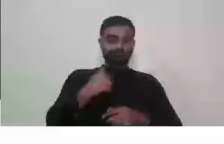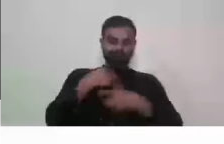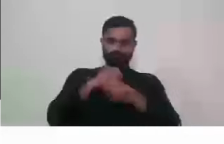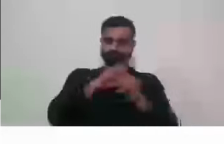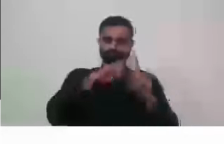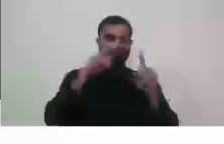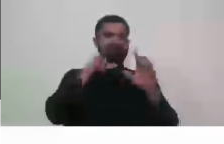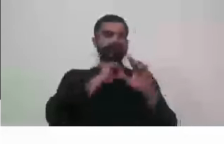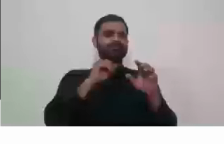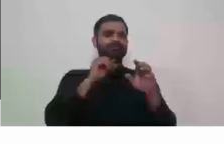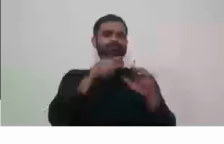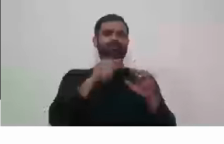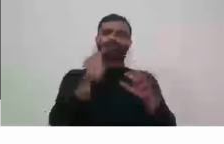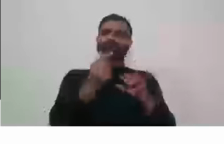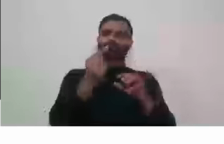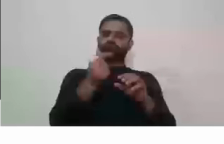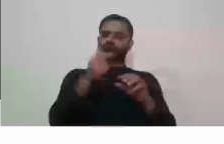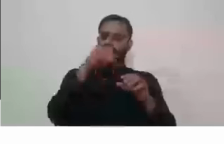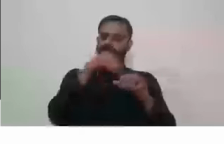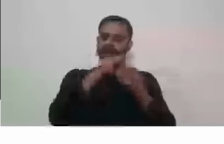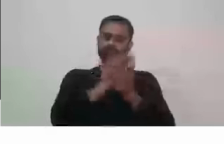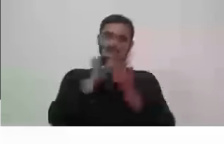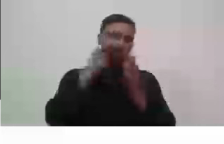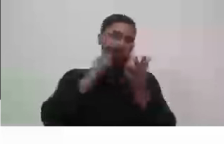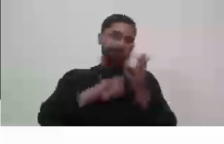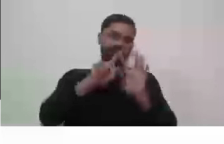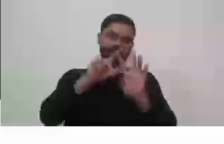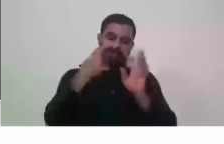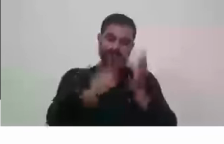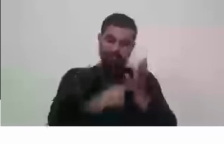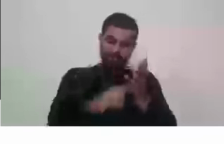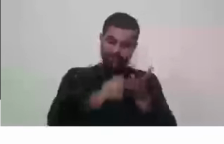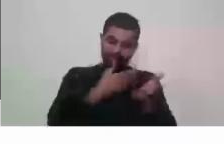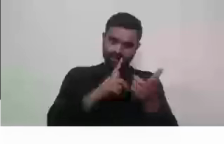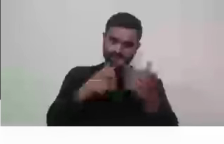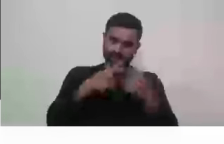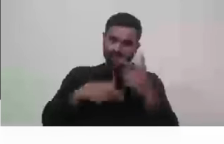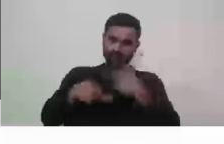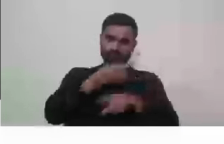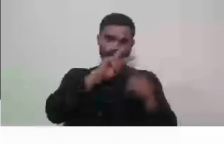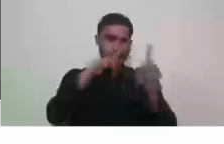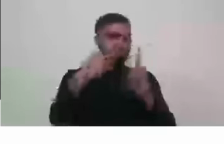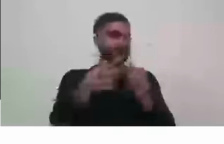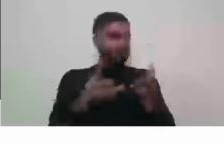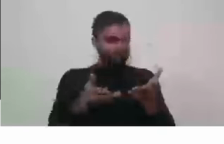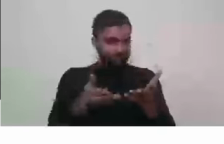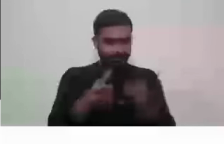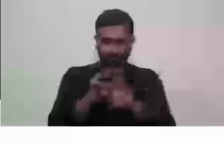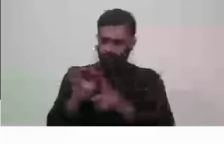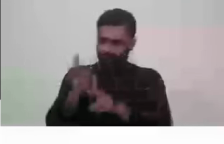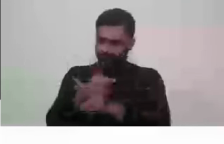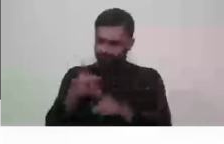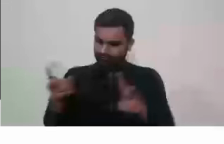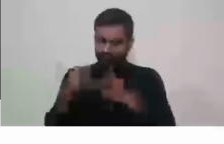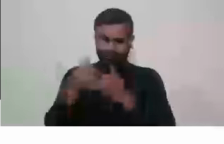that it can hinder fluency, or it can hinder linguistic aspects, I don't think that is going to help.